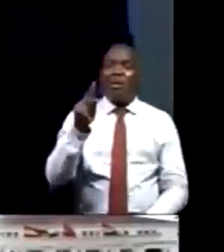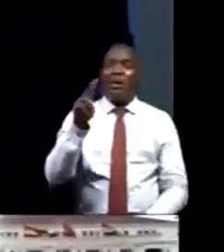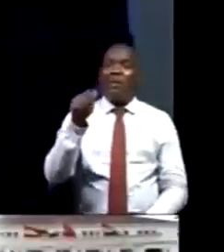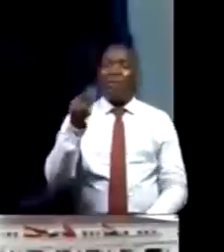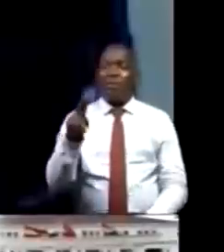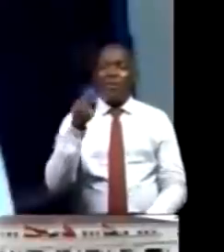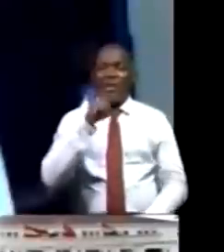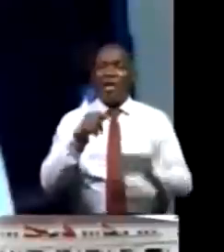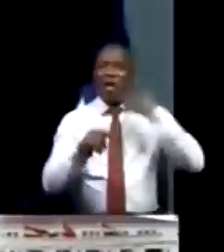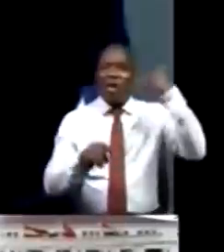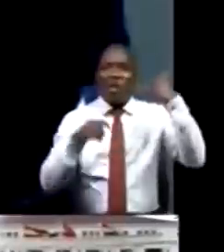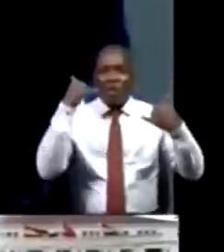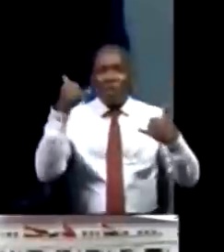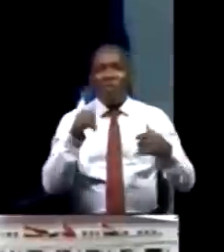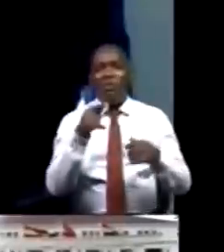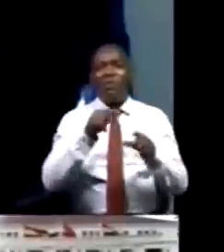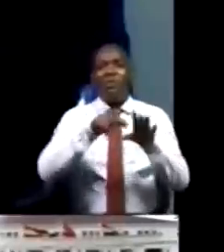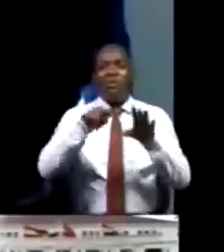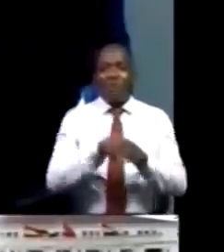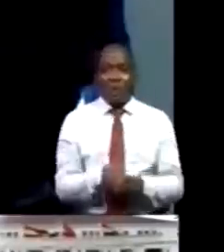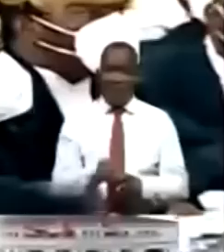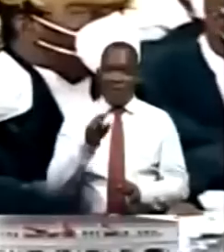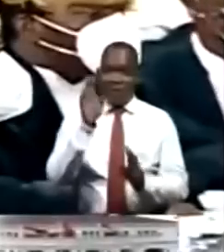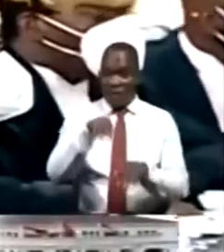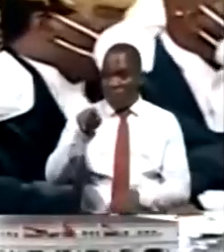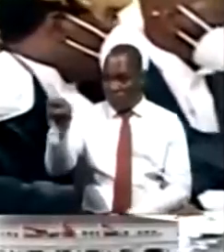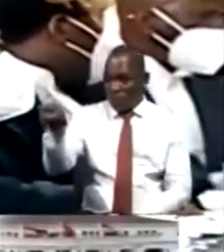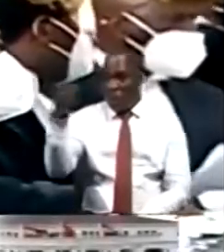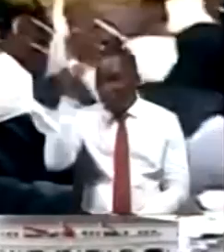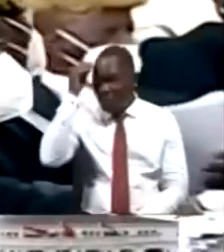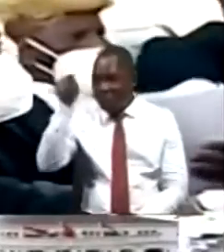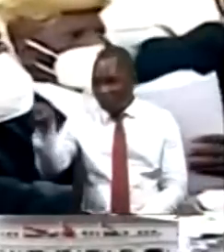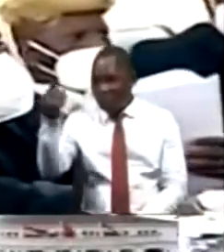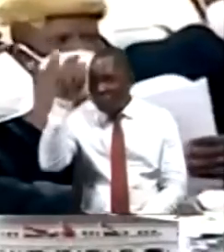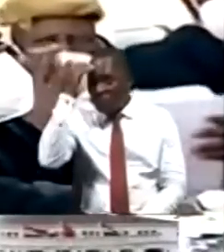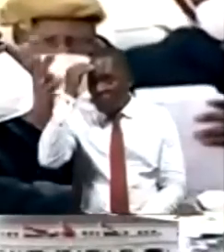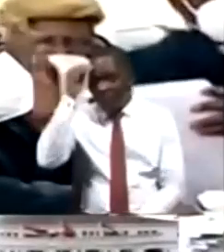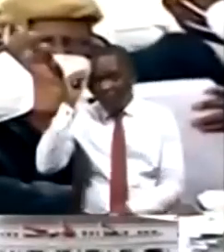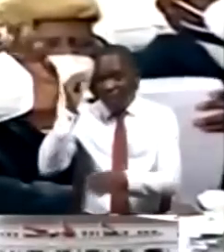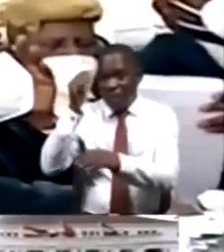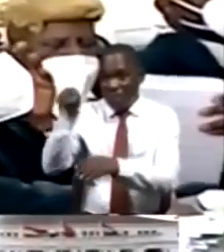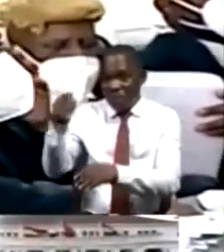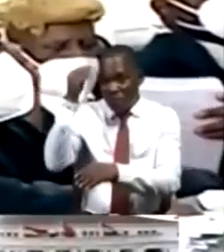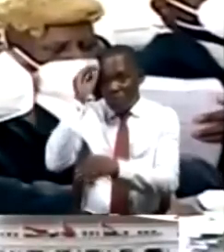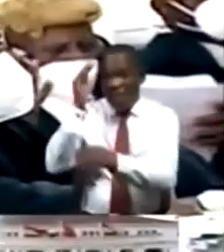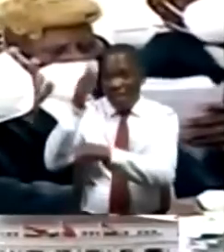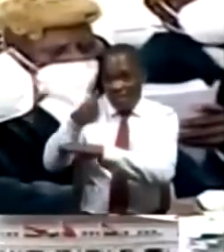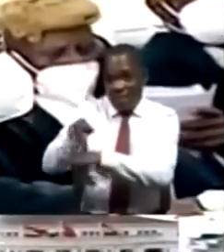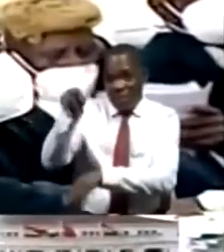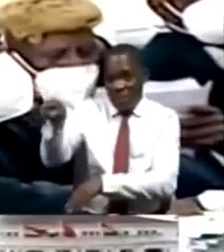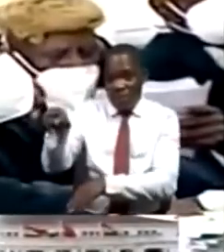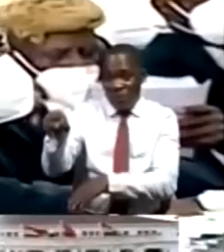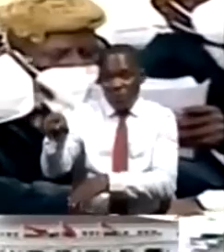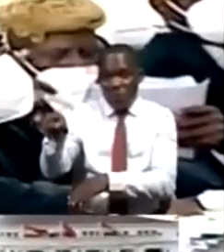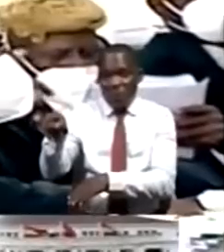made phone calls to the region. Are you aware that after you